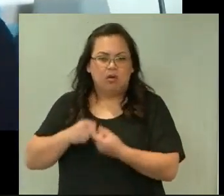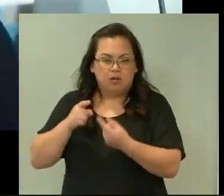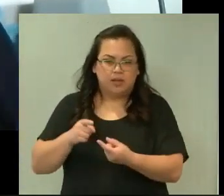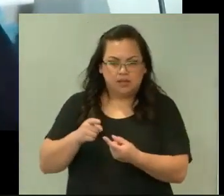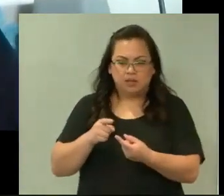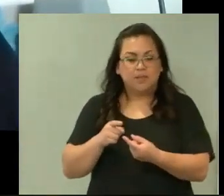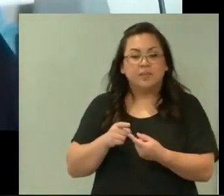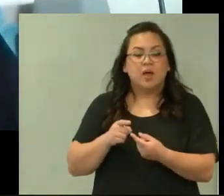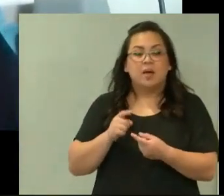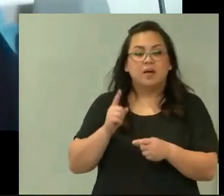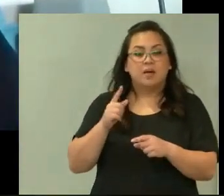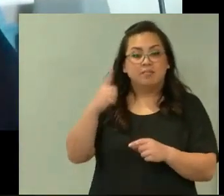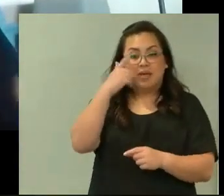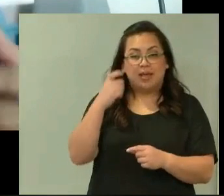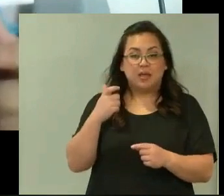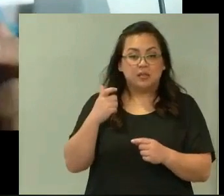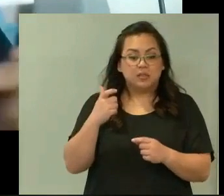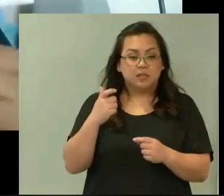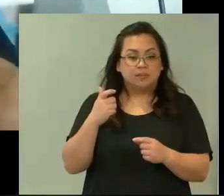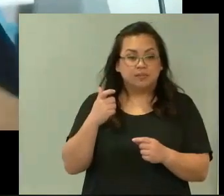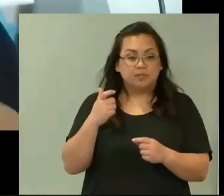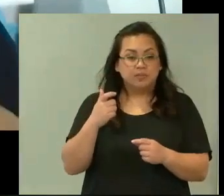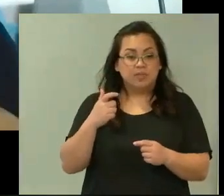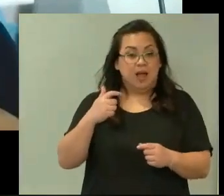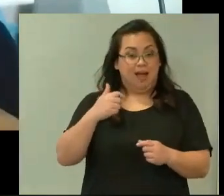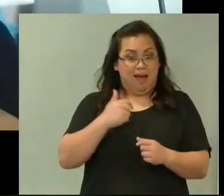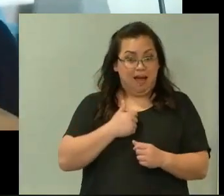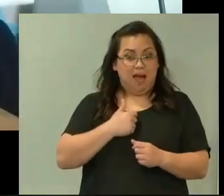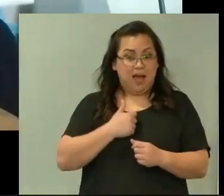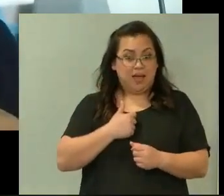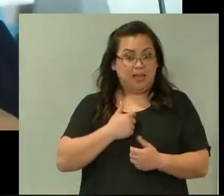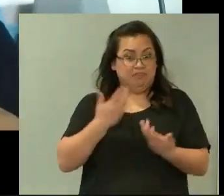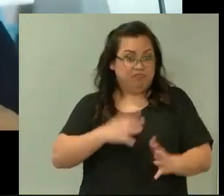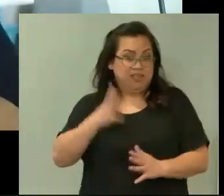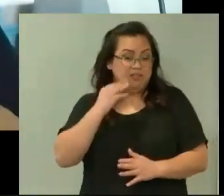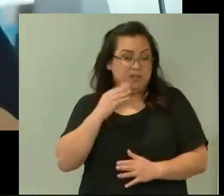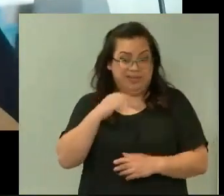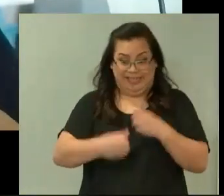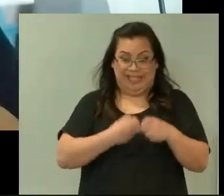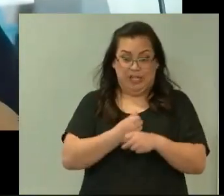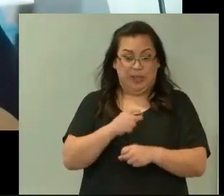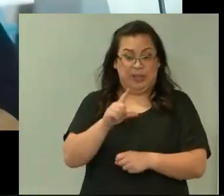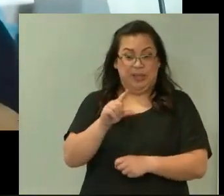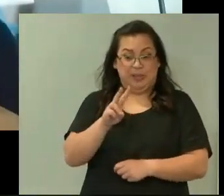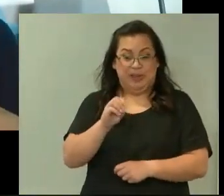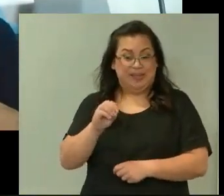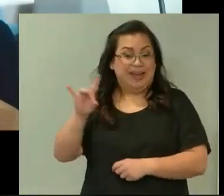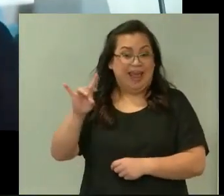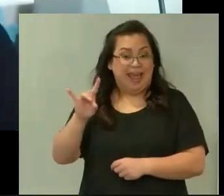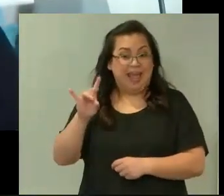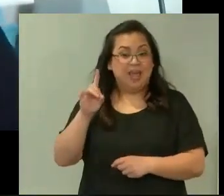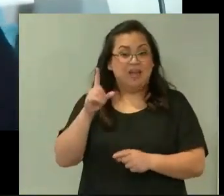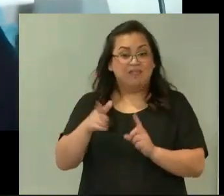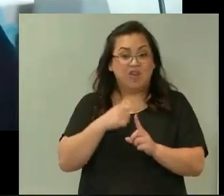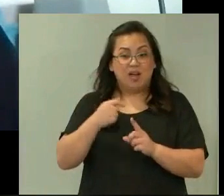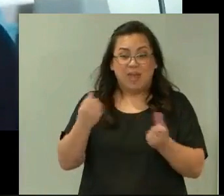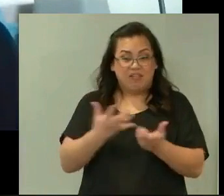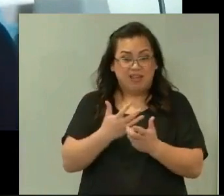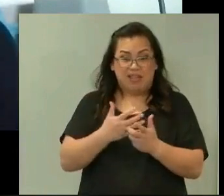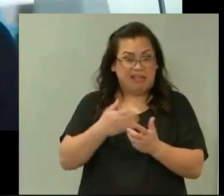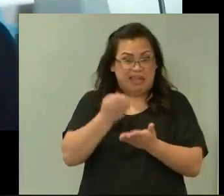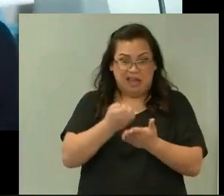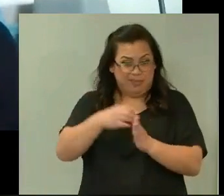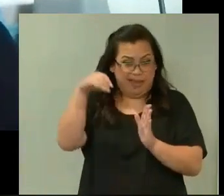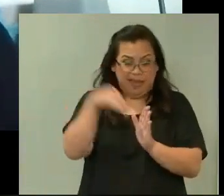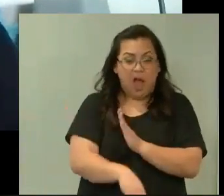struggling with that is because I lived through 2008. I have my collection of pink slips from 2008. I know the